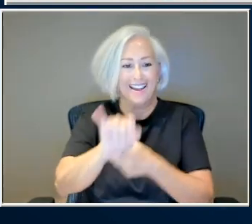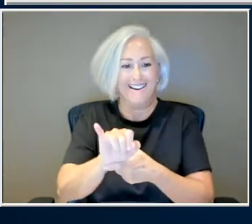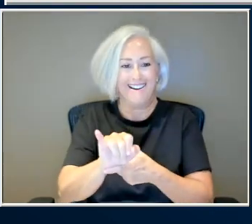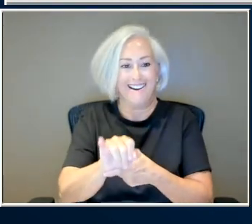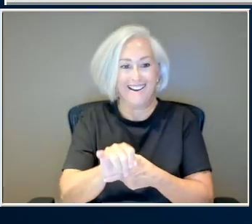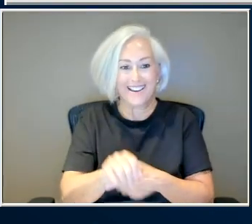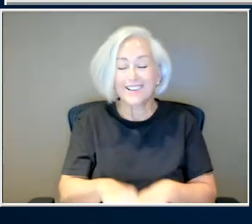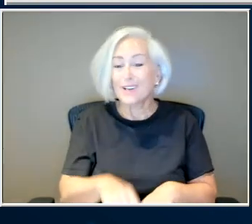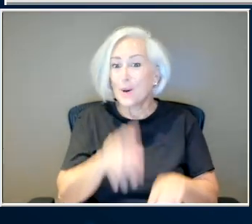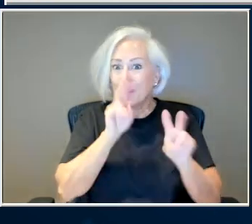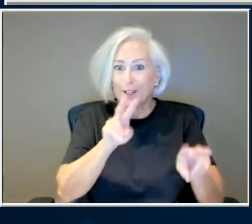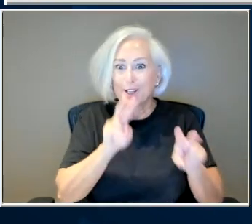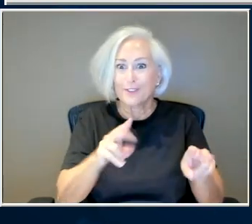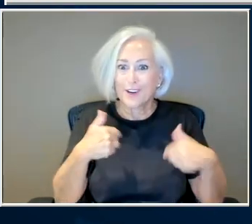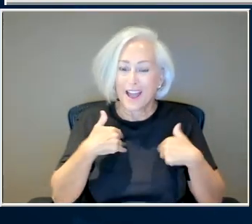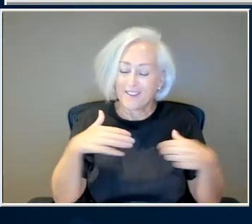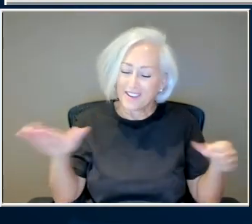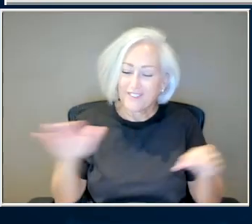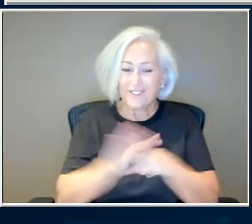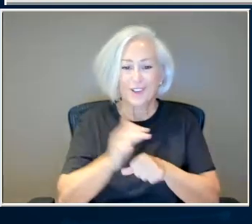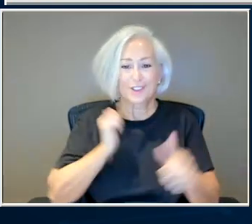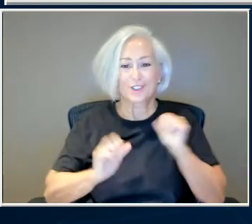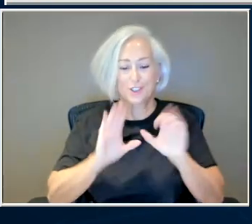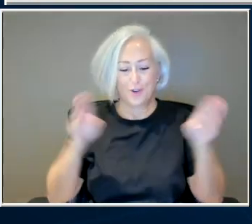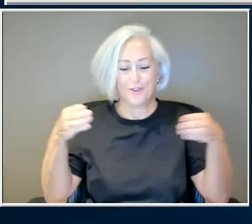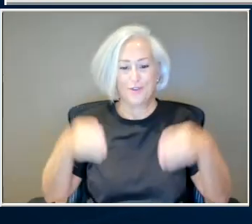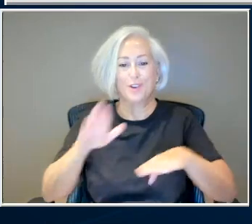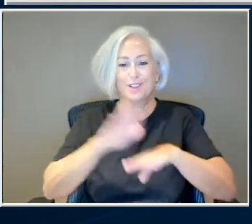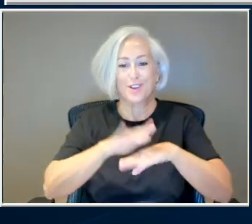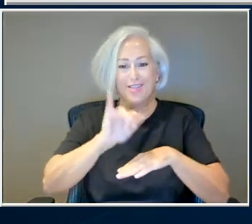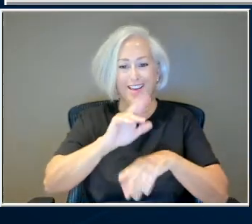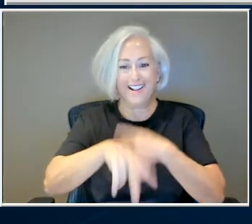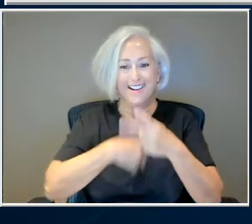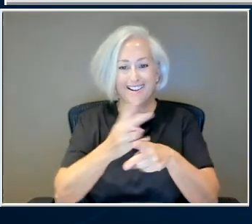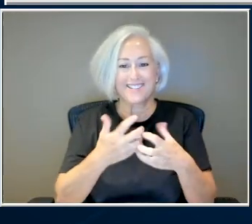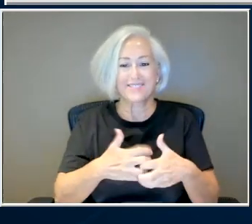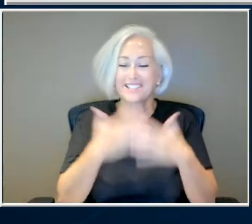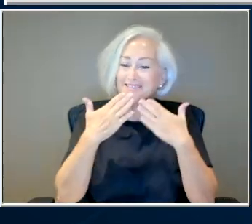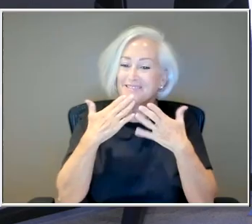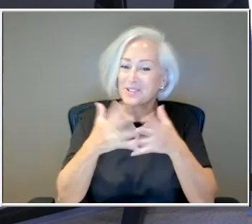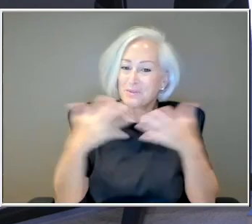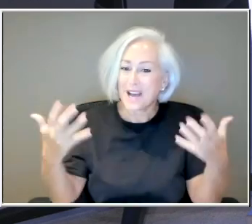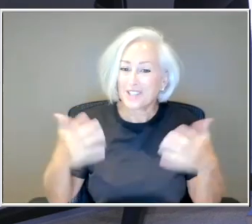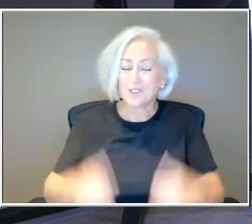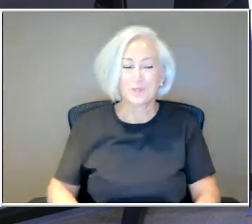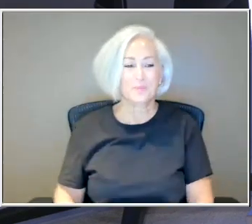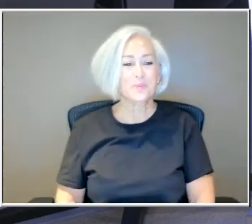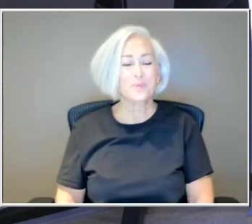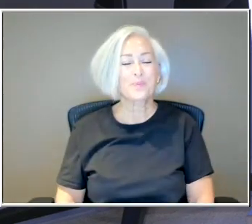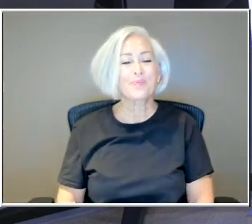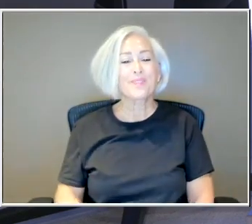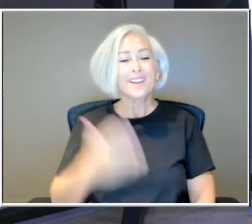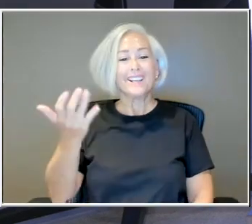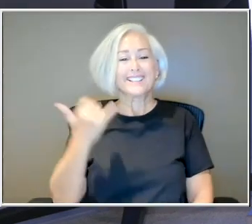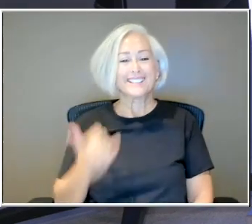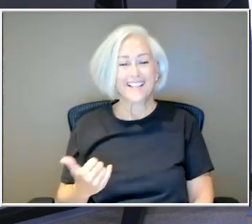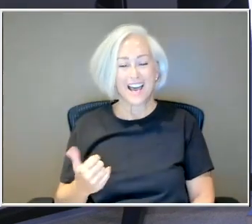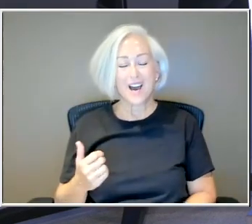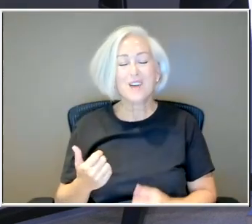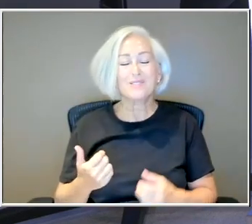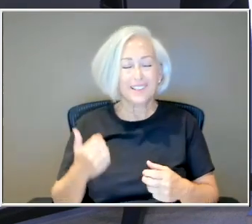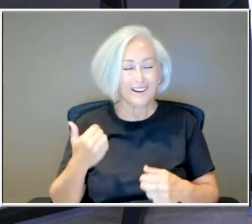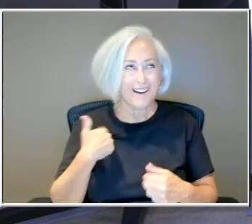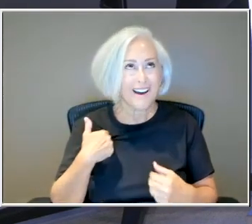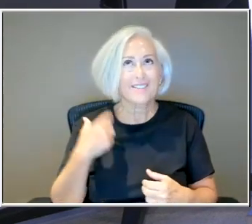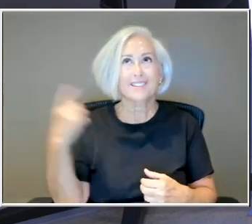an entire show dedicated specifically to these devices. So thank you so much. Thank you. In the meantime, though, we are sitting here with someone who has been